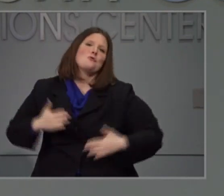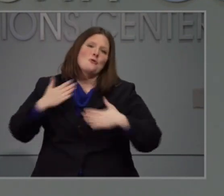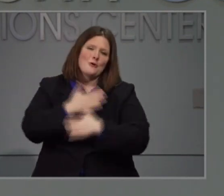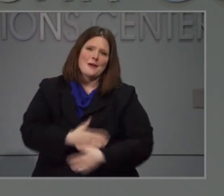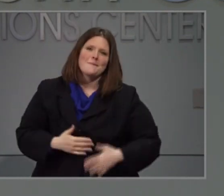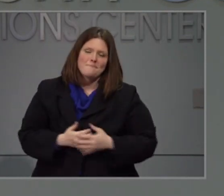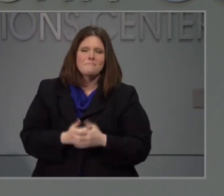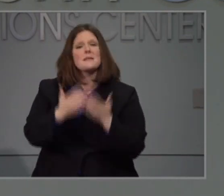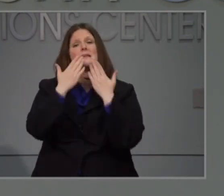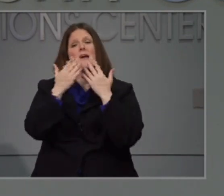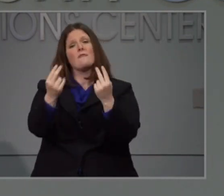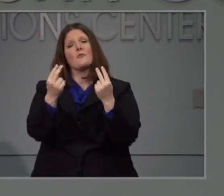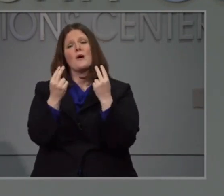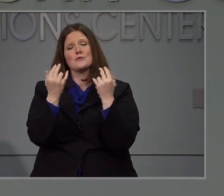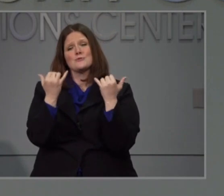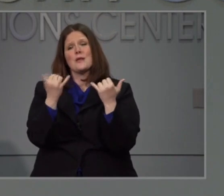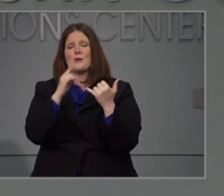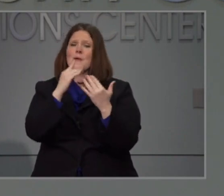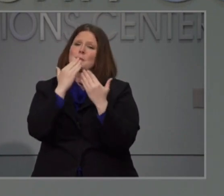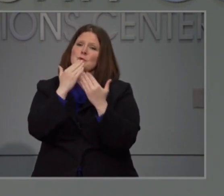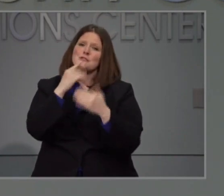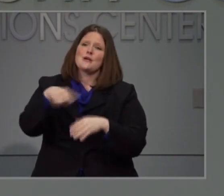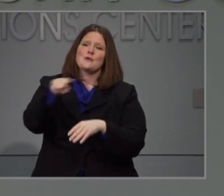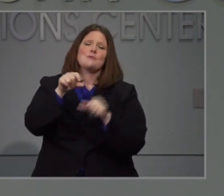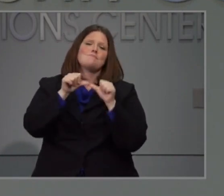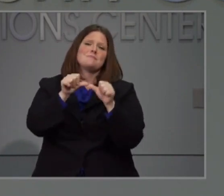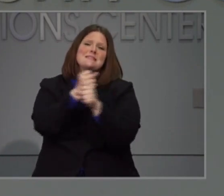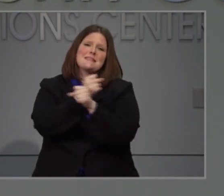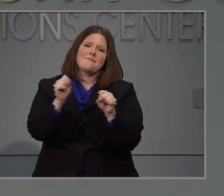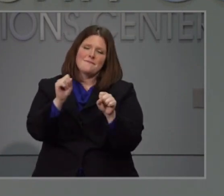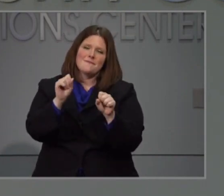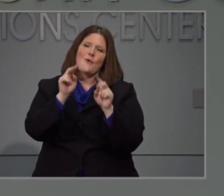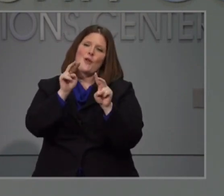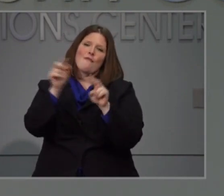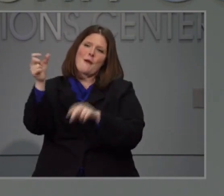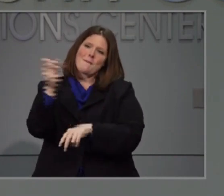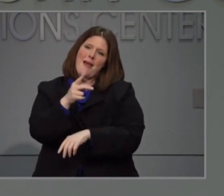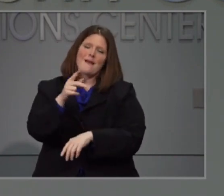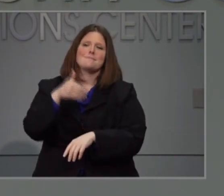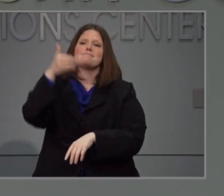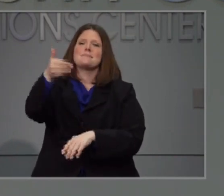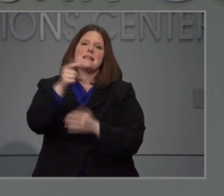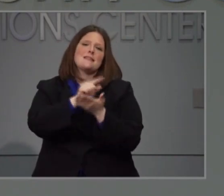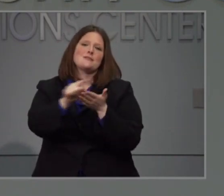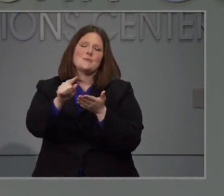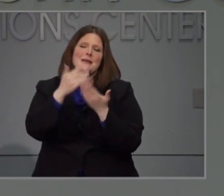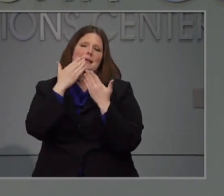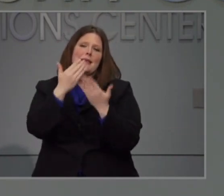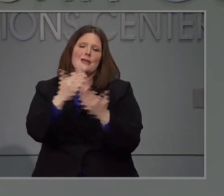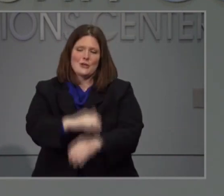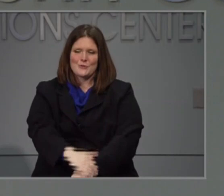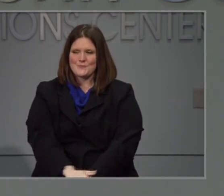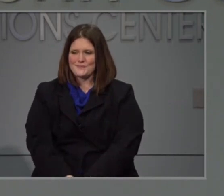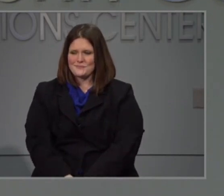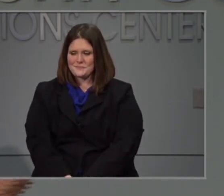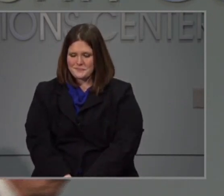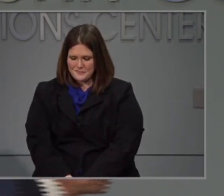with us today. We appreciate it. Stay safe, everyone. We look forward to coming back another time this week. Thank you.